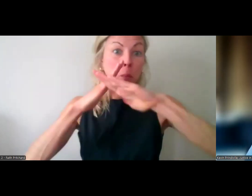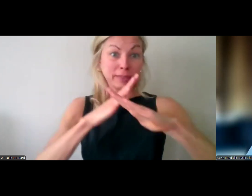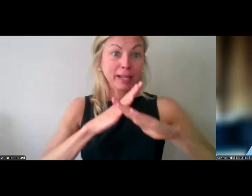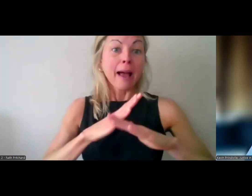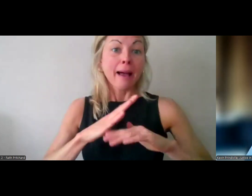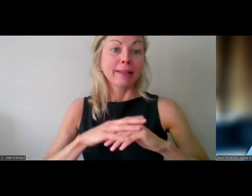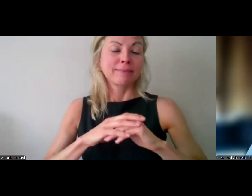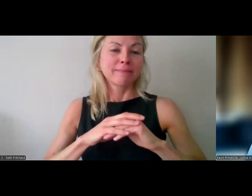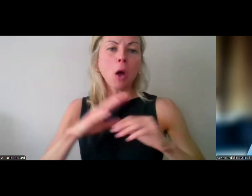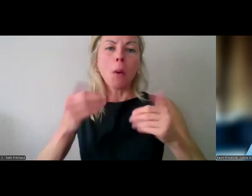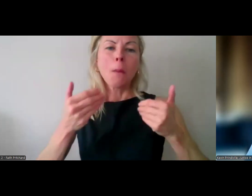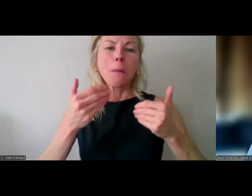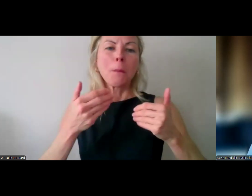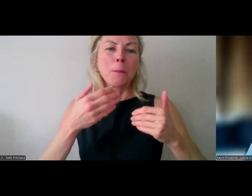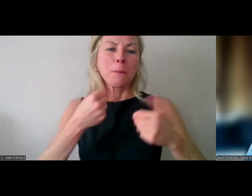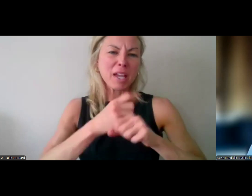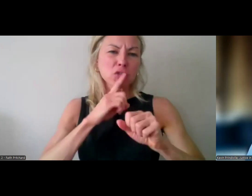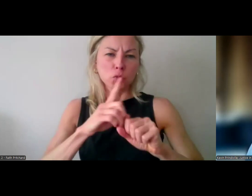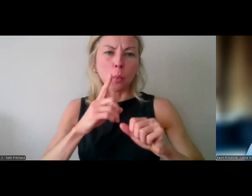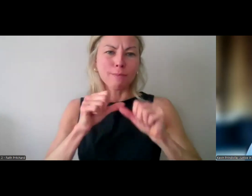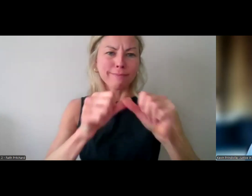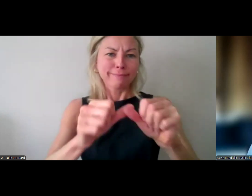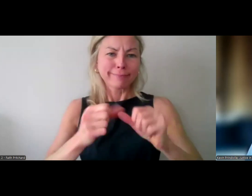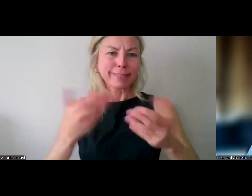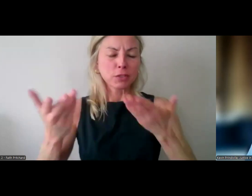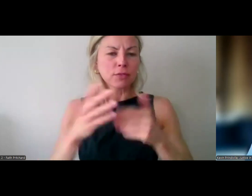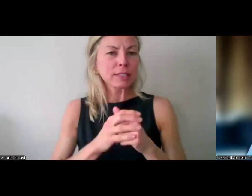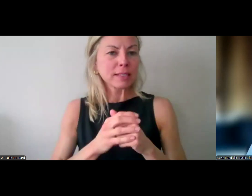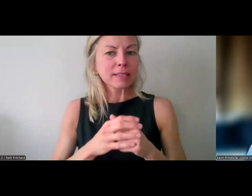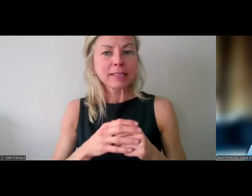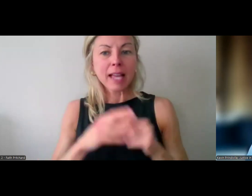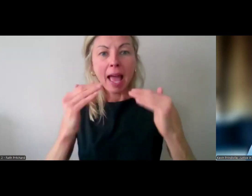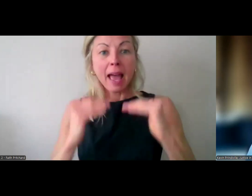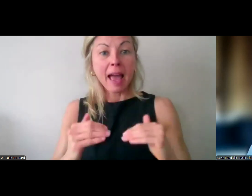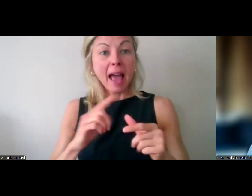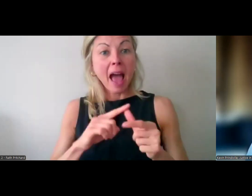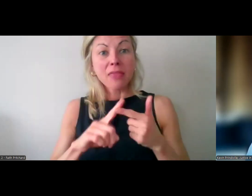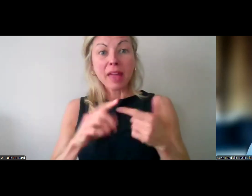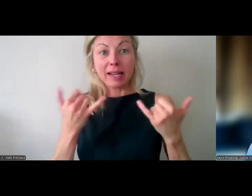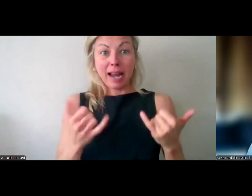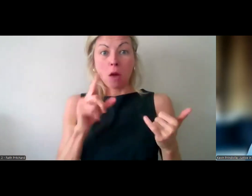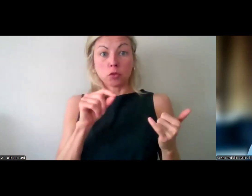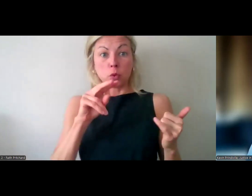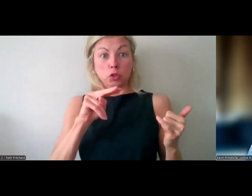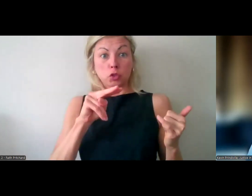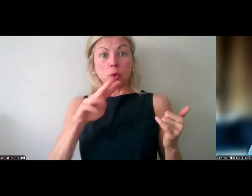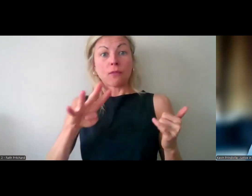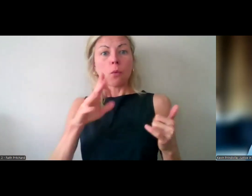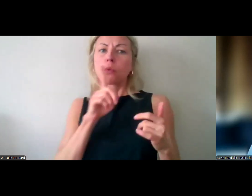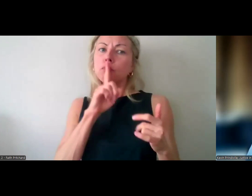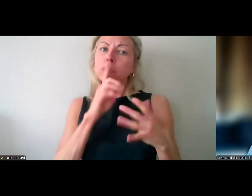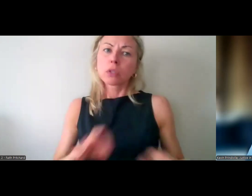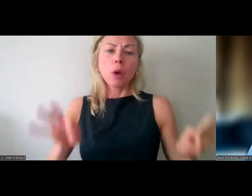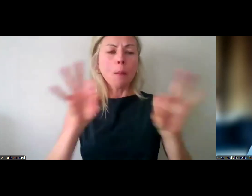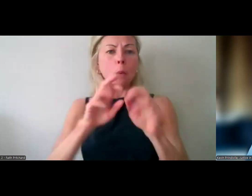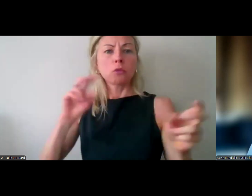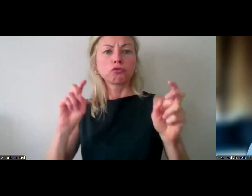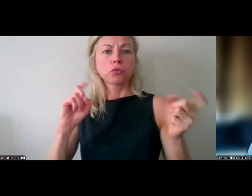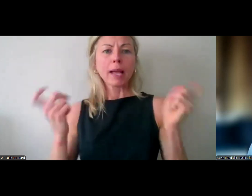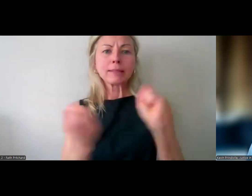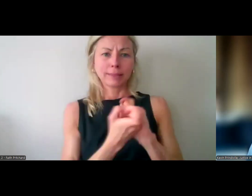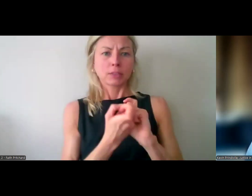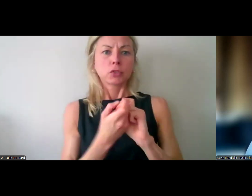think, to move into our second section of our report, we think we're at a really crucial transition point. We're in an area